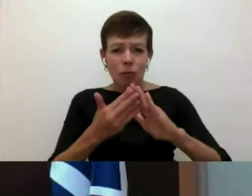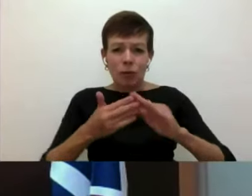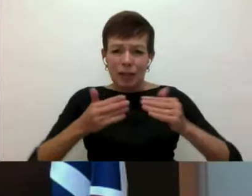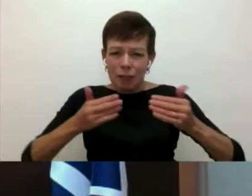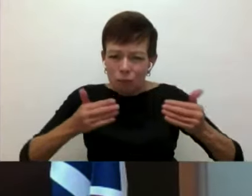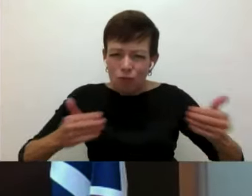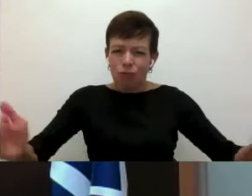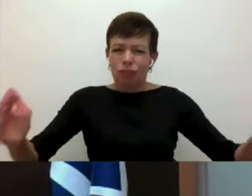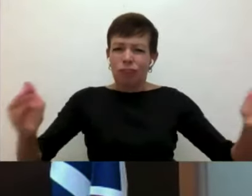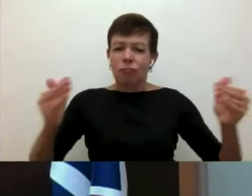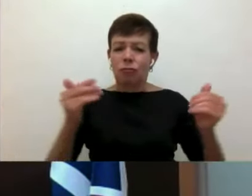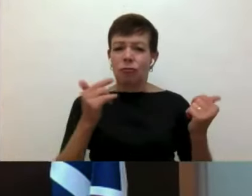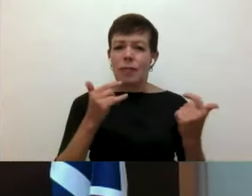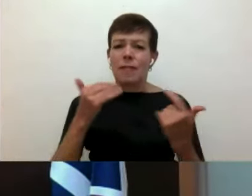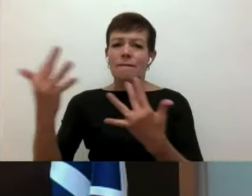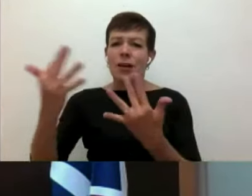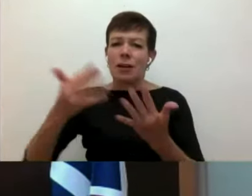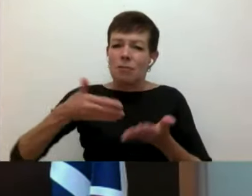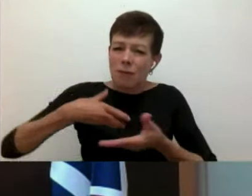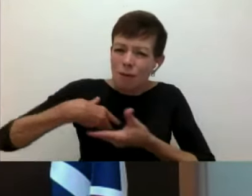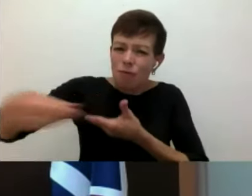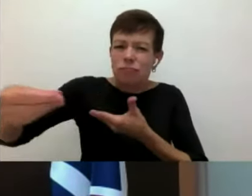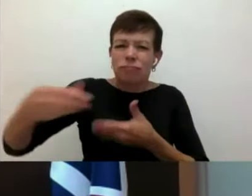area where it has the threat to the community.